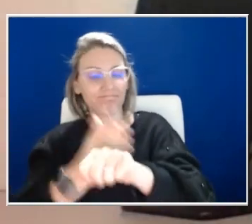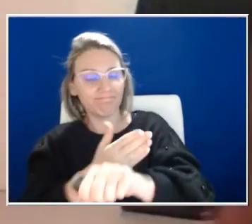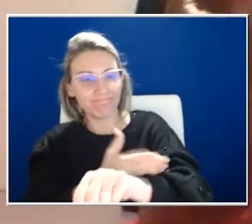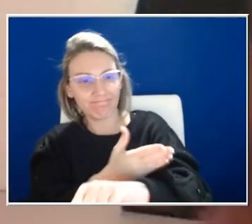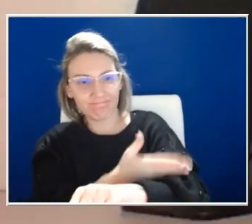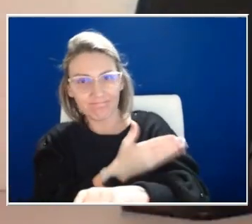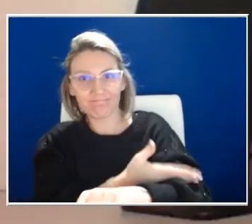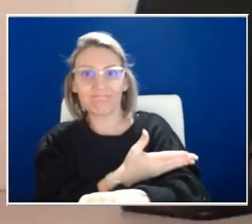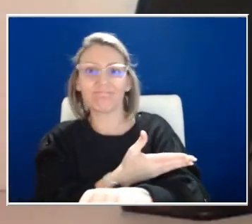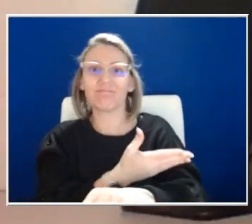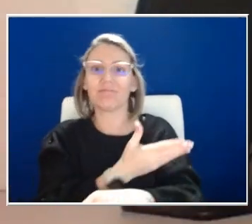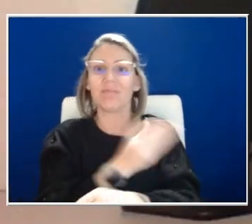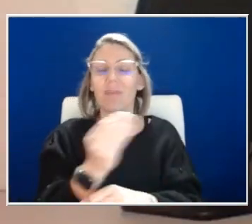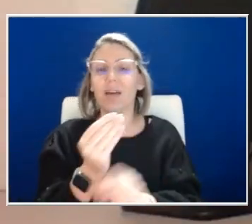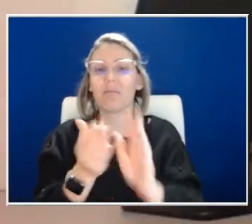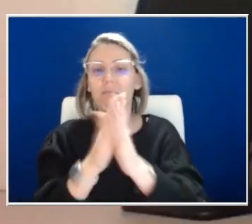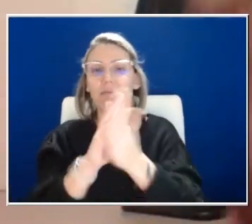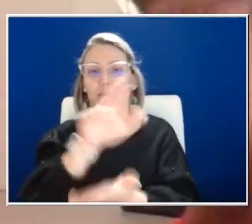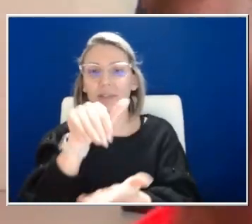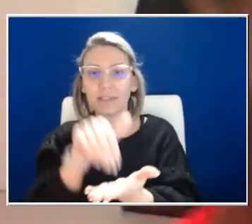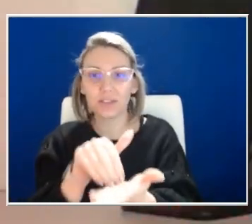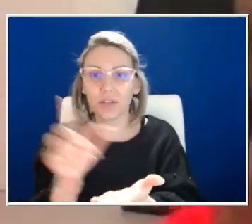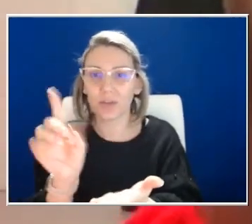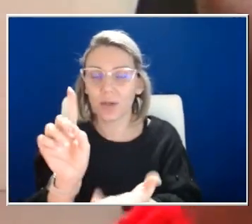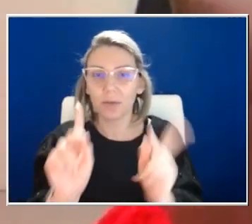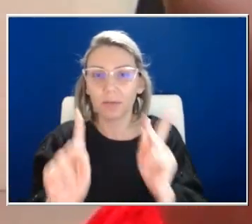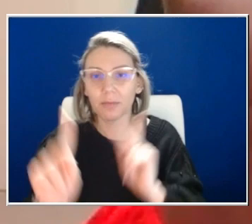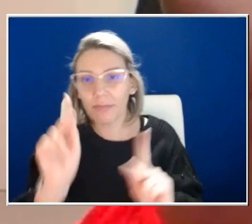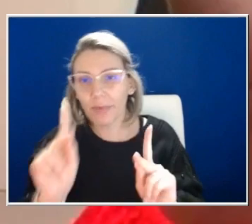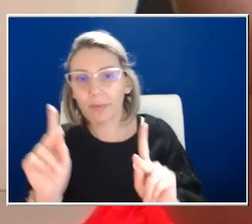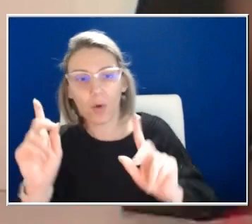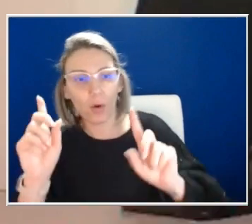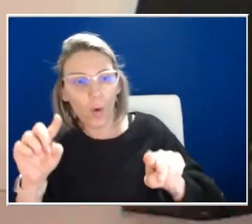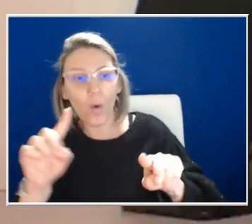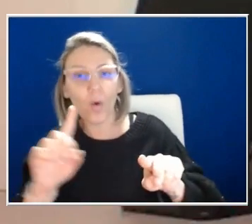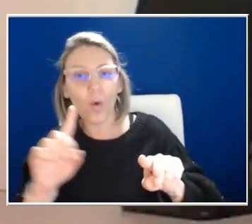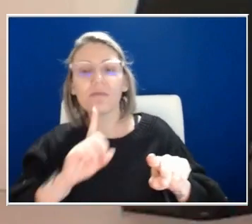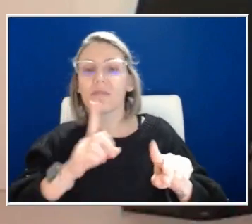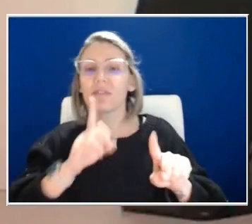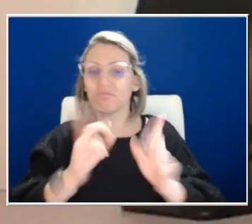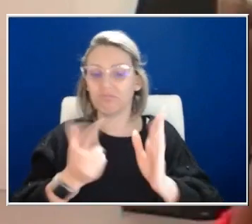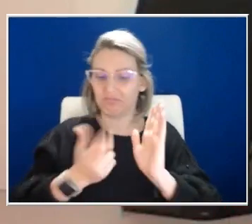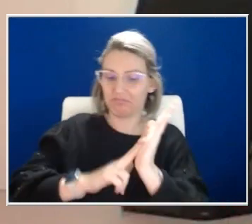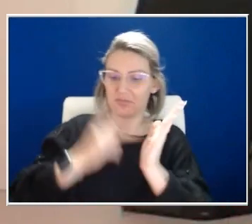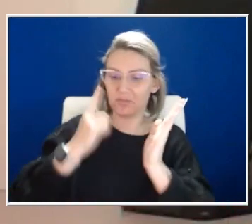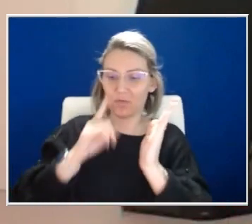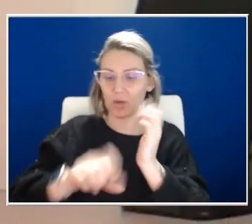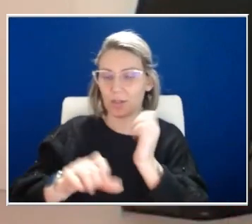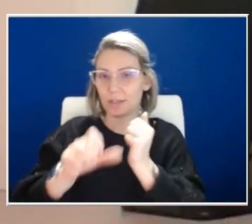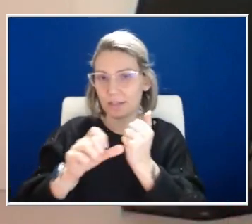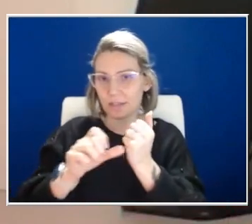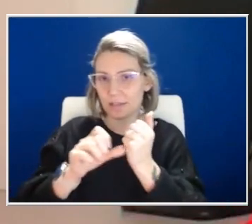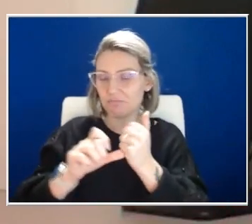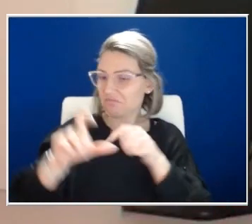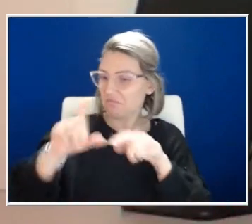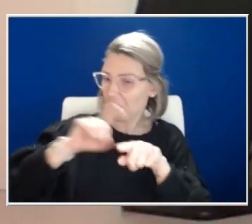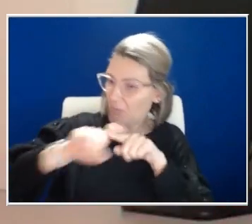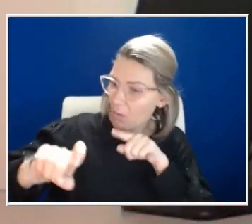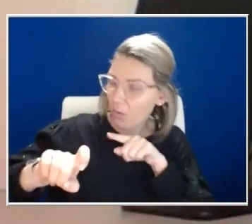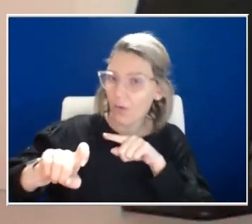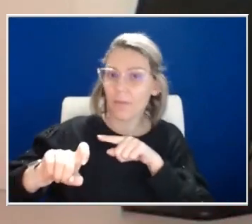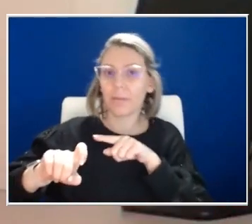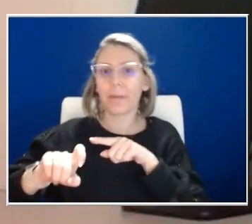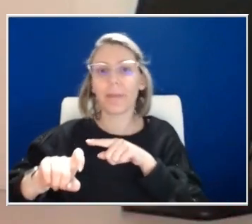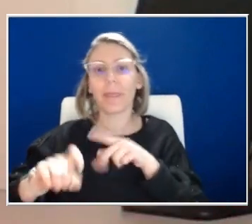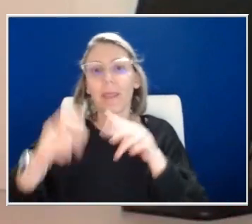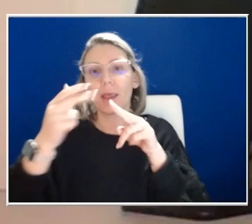have it be a center where people can come and they can actually sign up for assistance. They can call in. It's going to